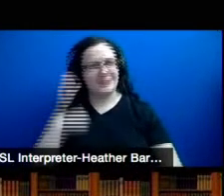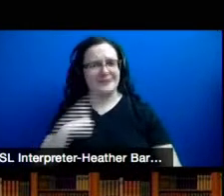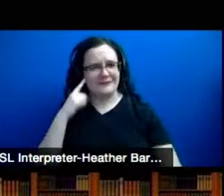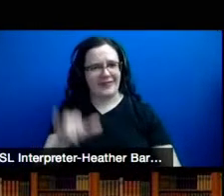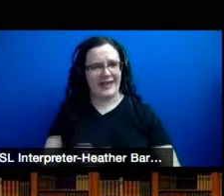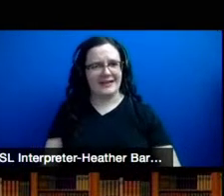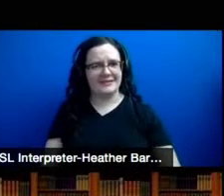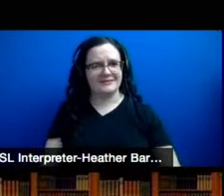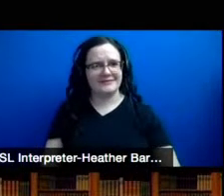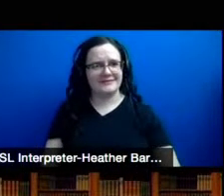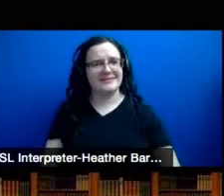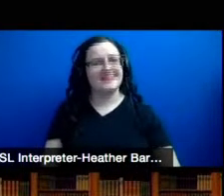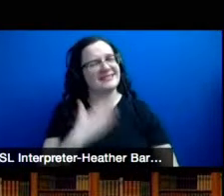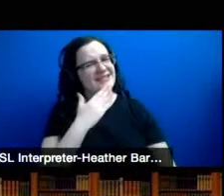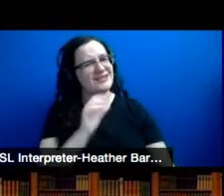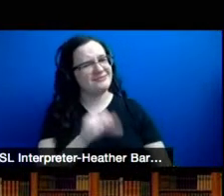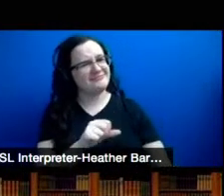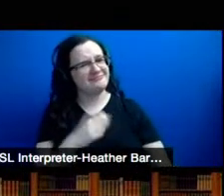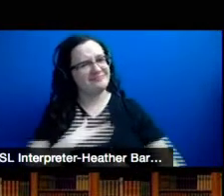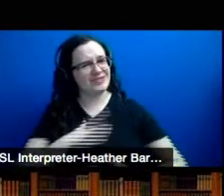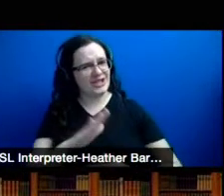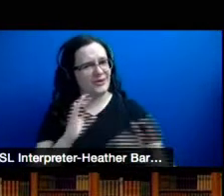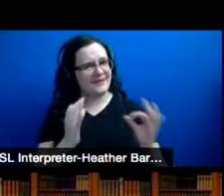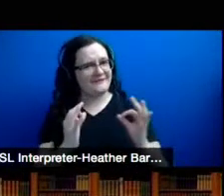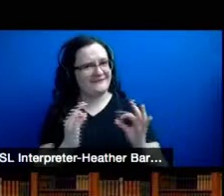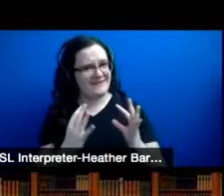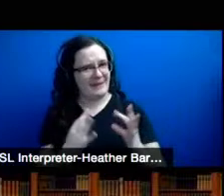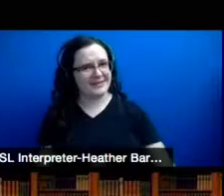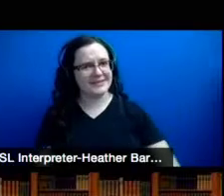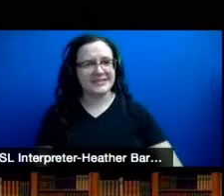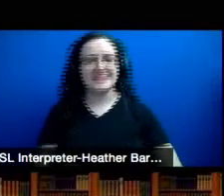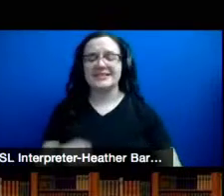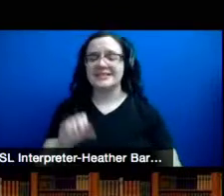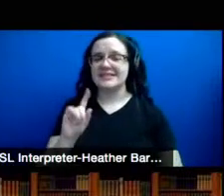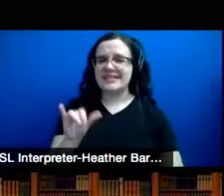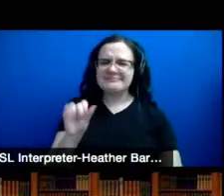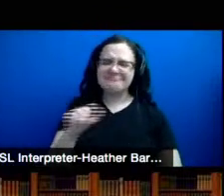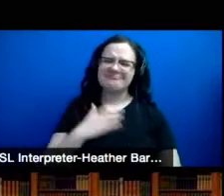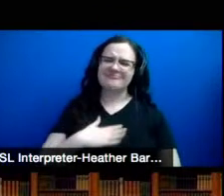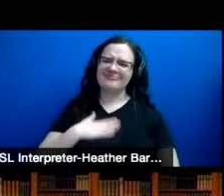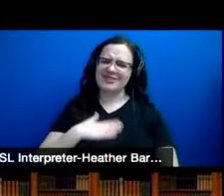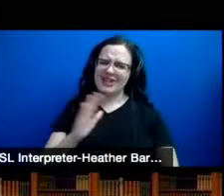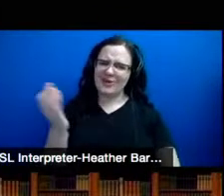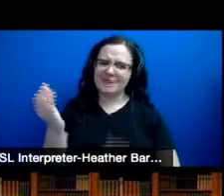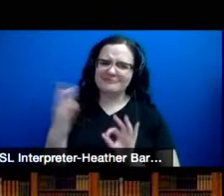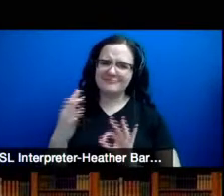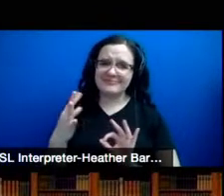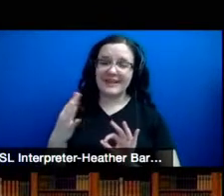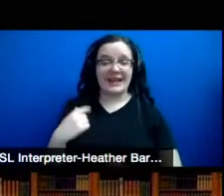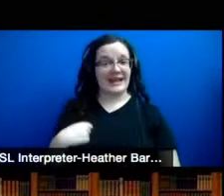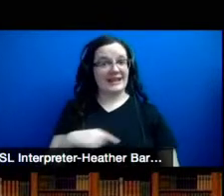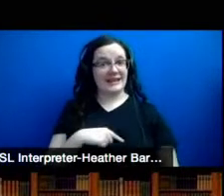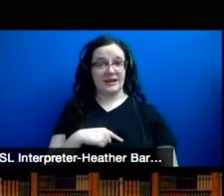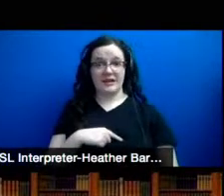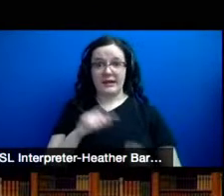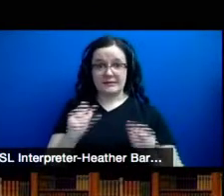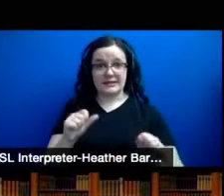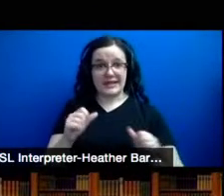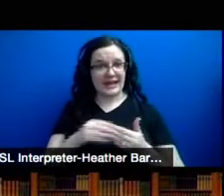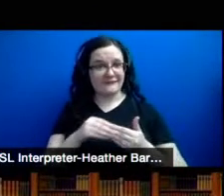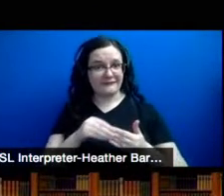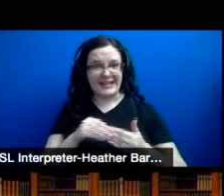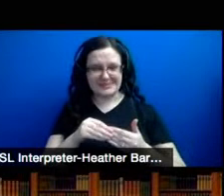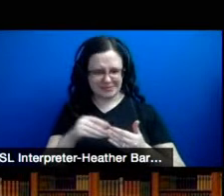Heather. appreciate Yeah, your feedback. We appreciate your input, and to the extent that we can be flexible, we absolutely will be. You know, some